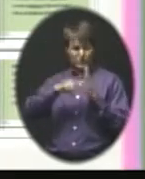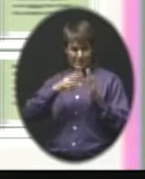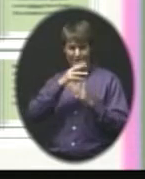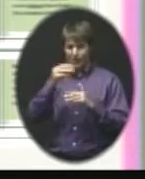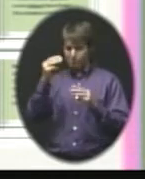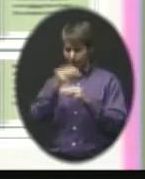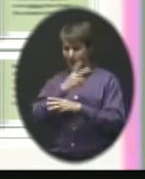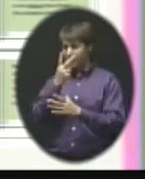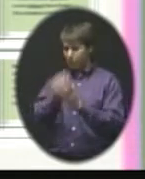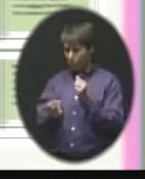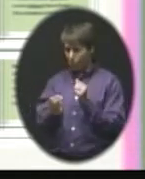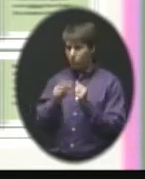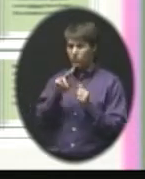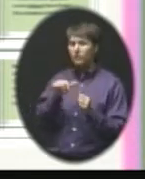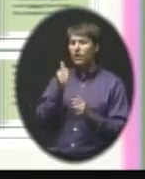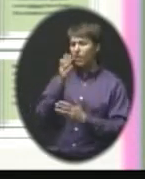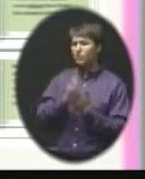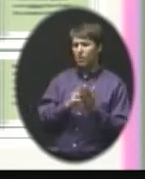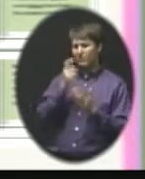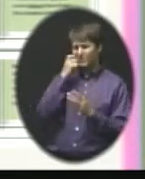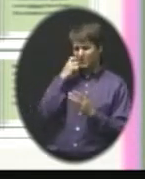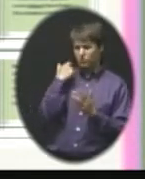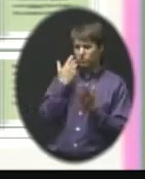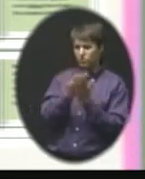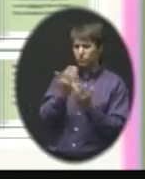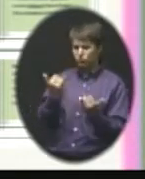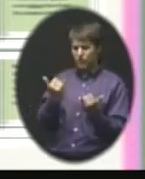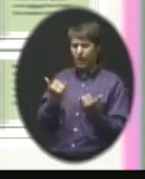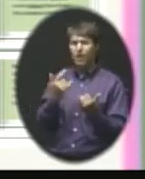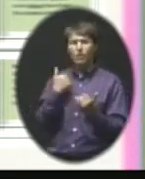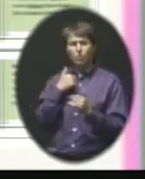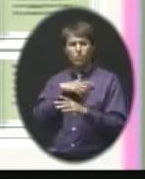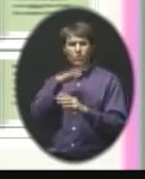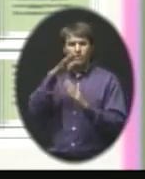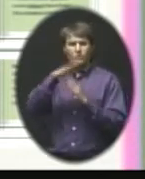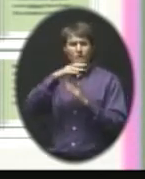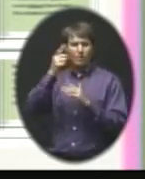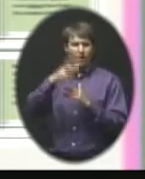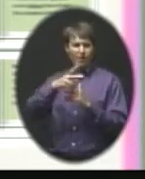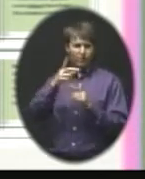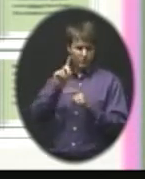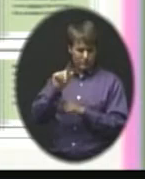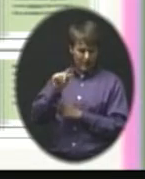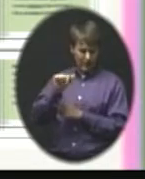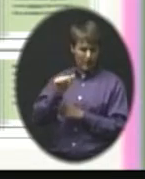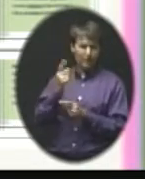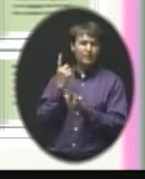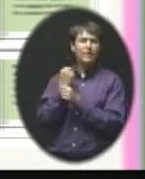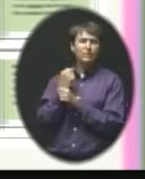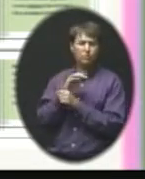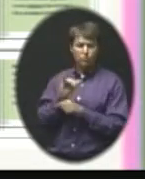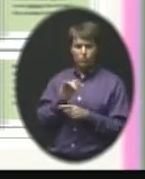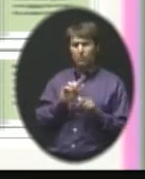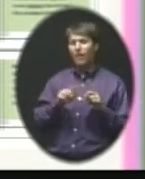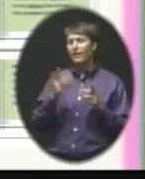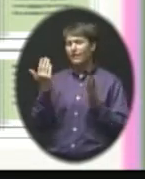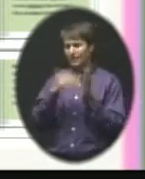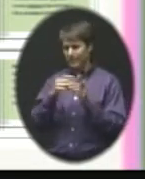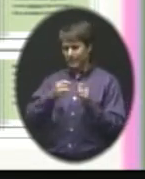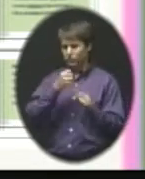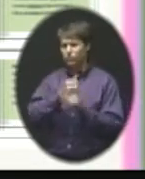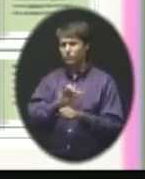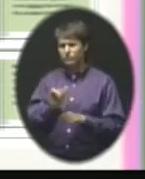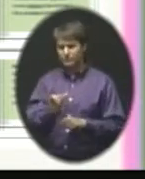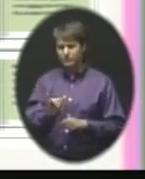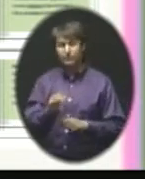math. And that's another piece that just came out today. We were in the top half with our data last year as we looked at it, but we are again this year.